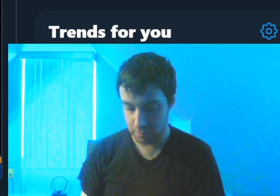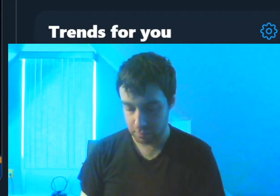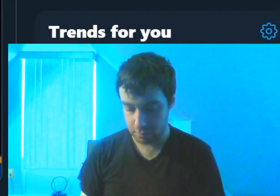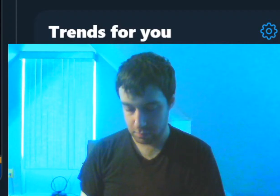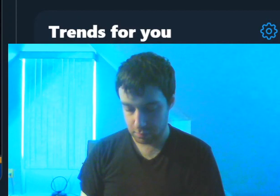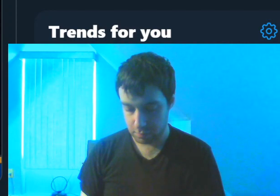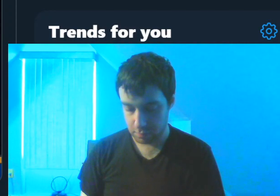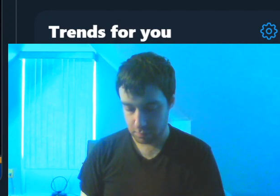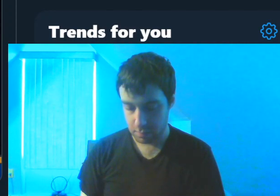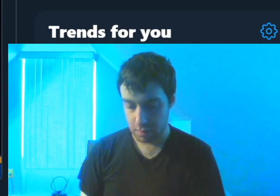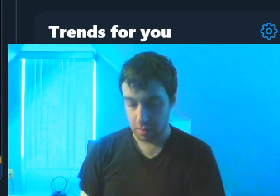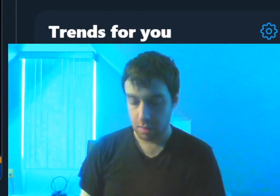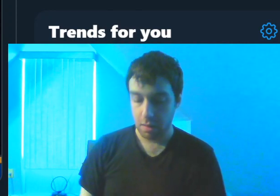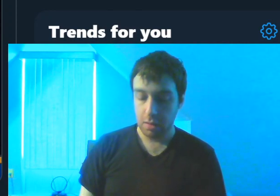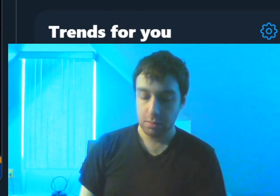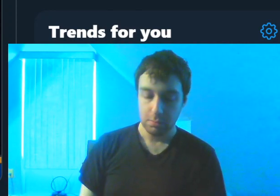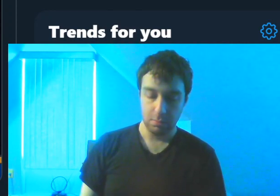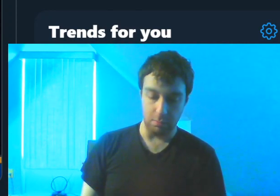all.